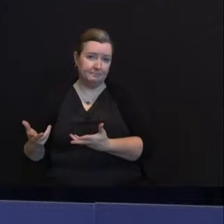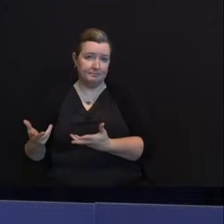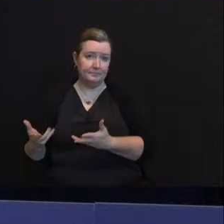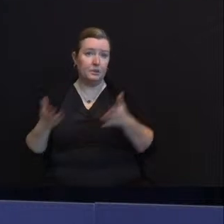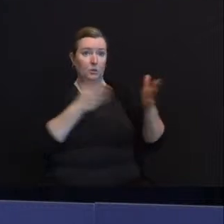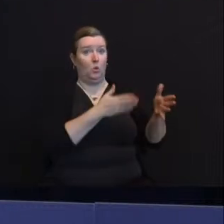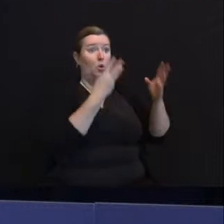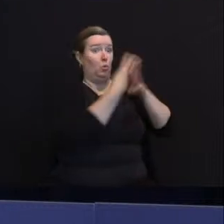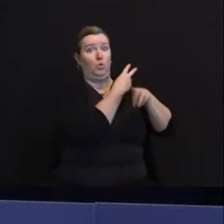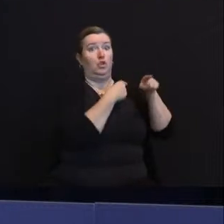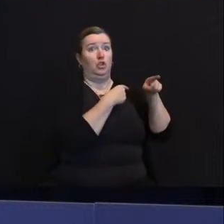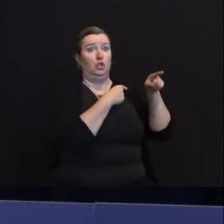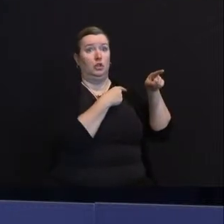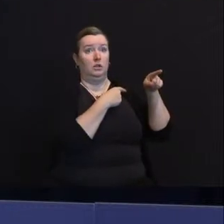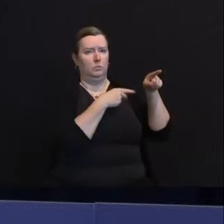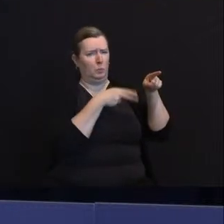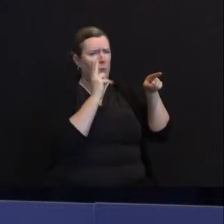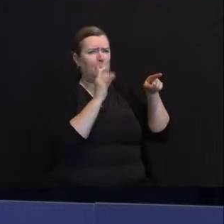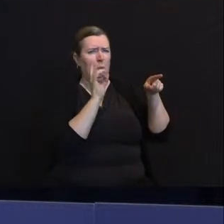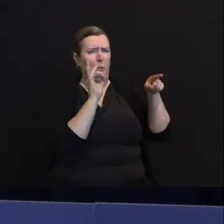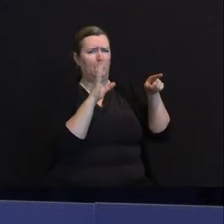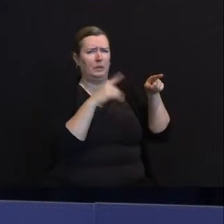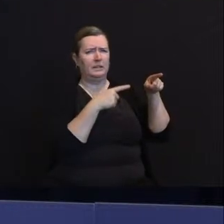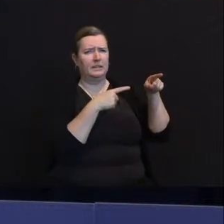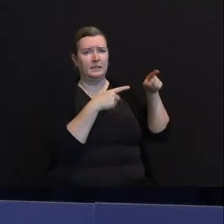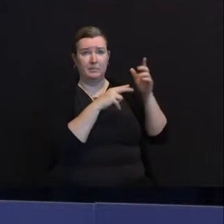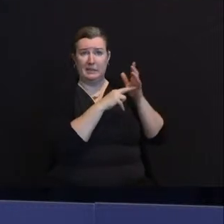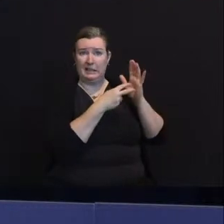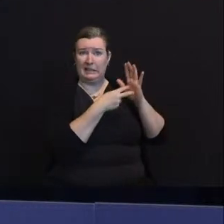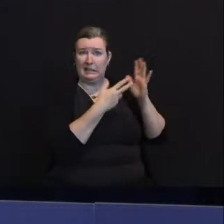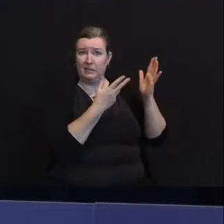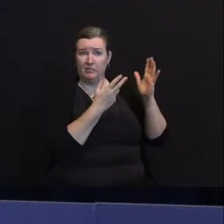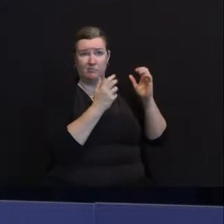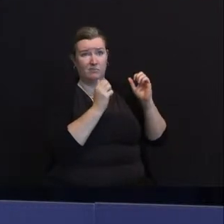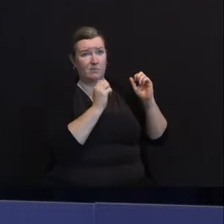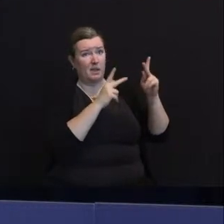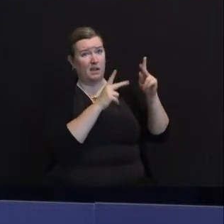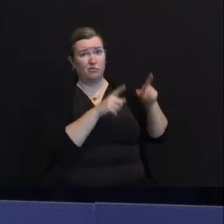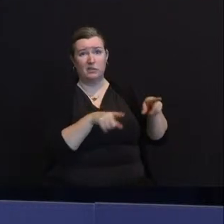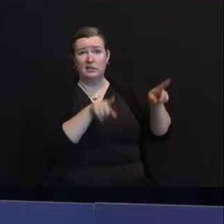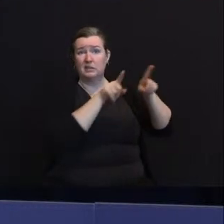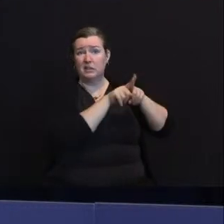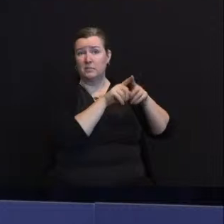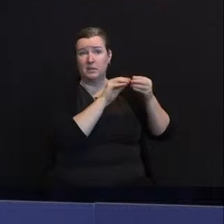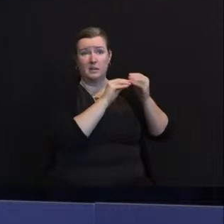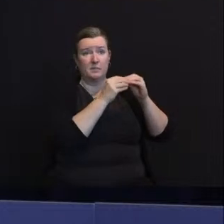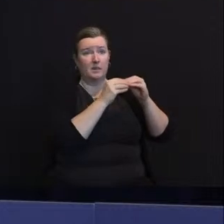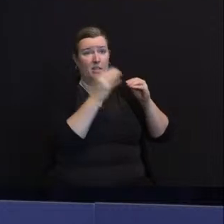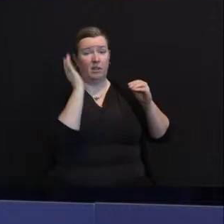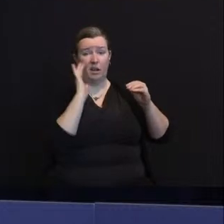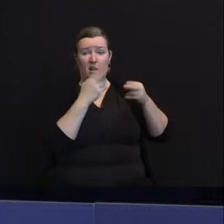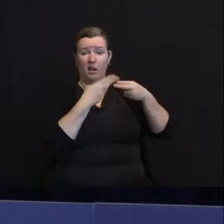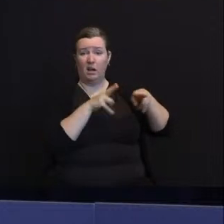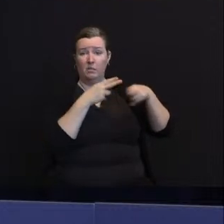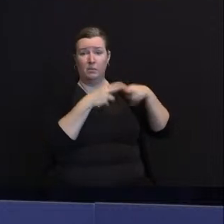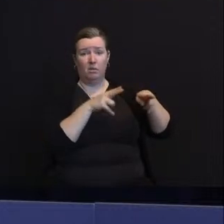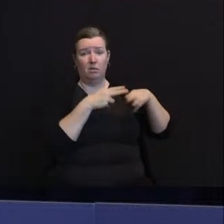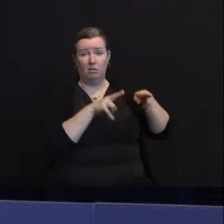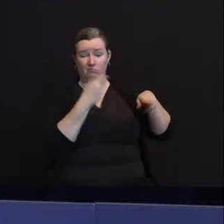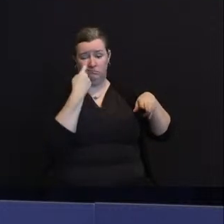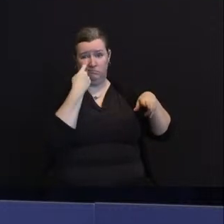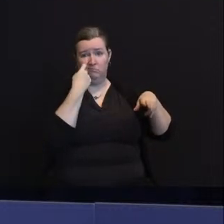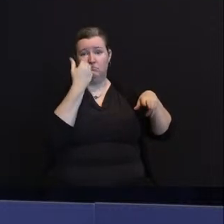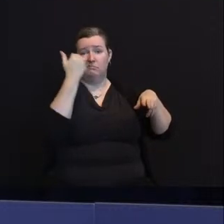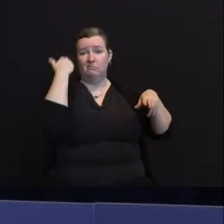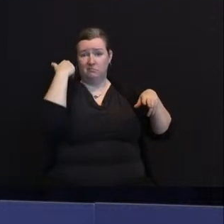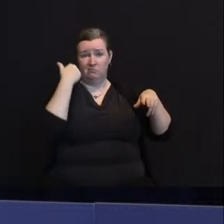scenario, we end up back to April 14th with about slightly more,